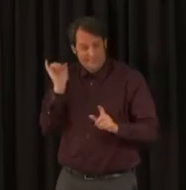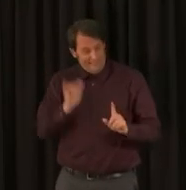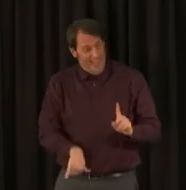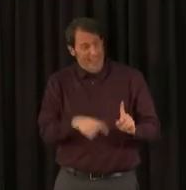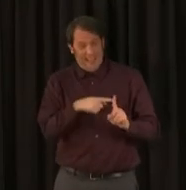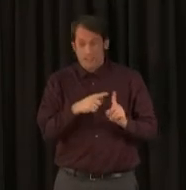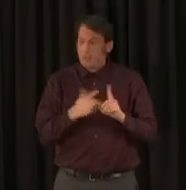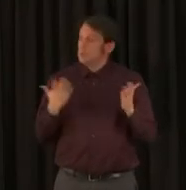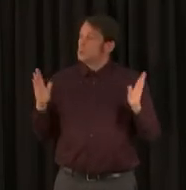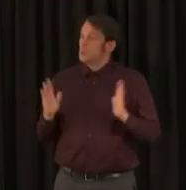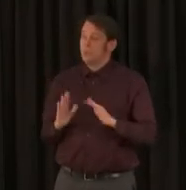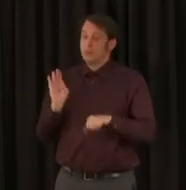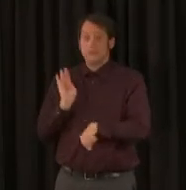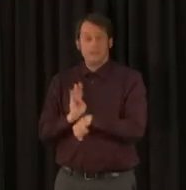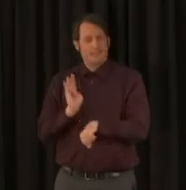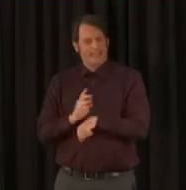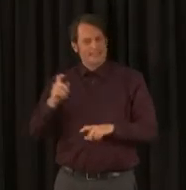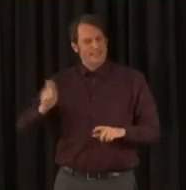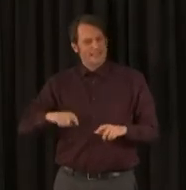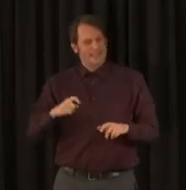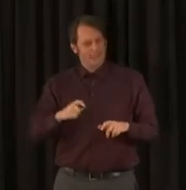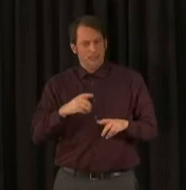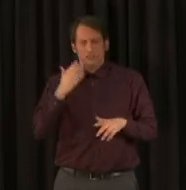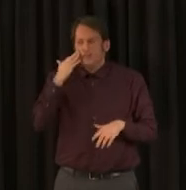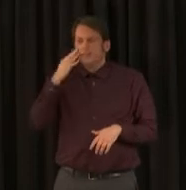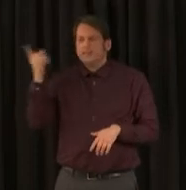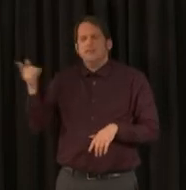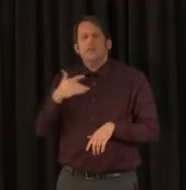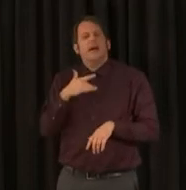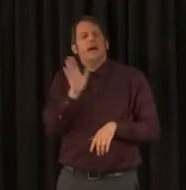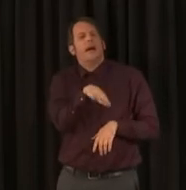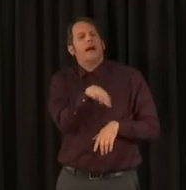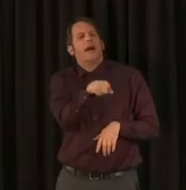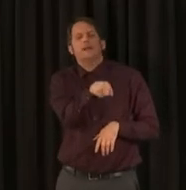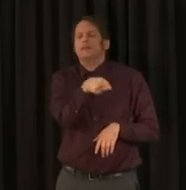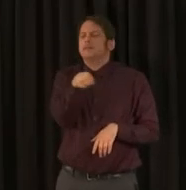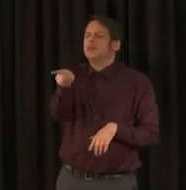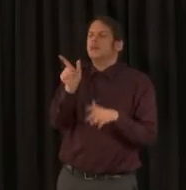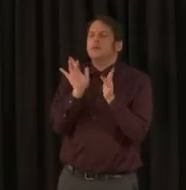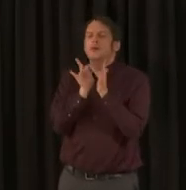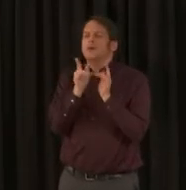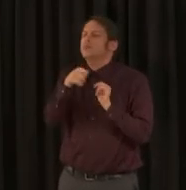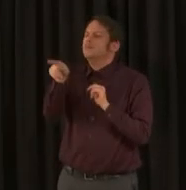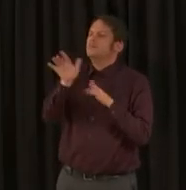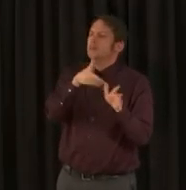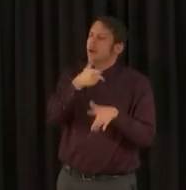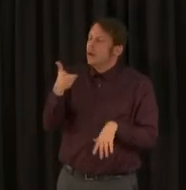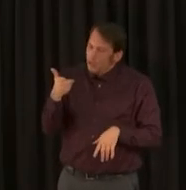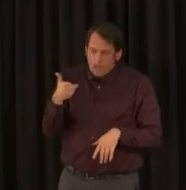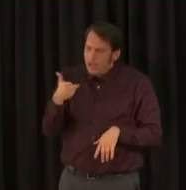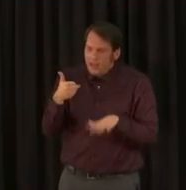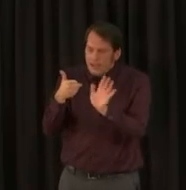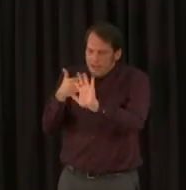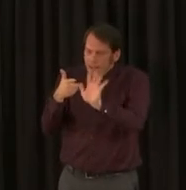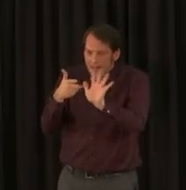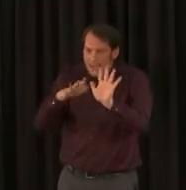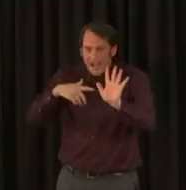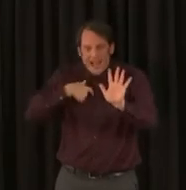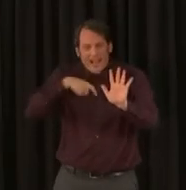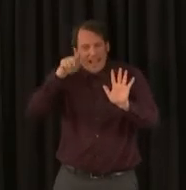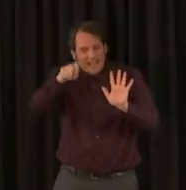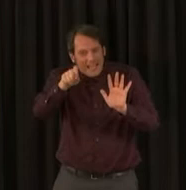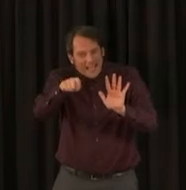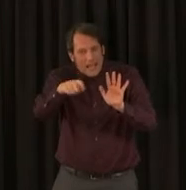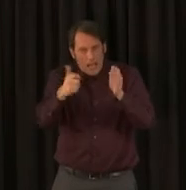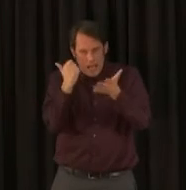people to not just say, go to this website and, fill out the forms. And, we're lucky in that, we